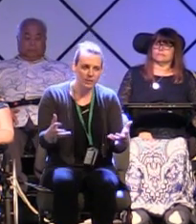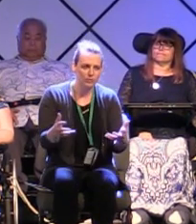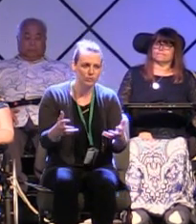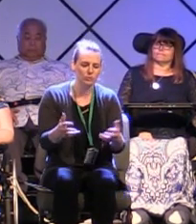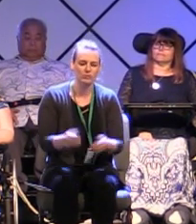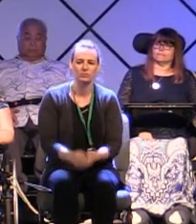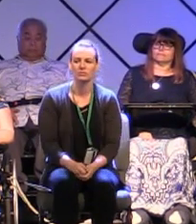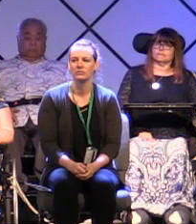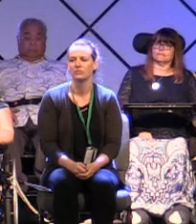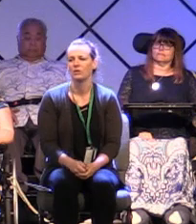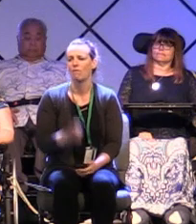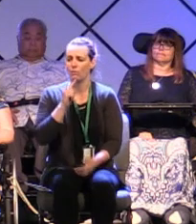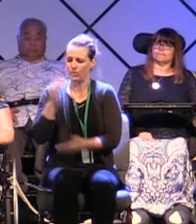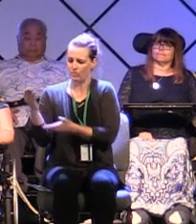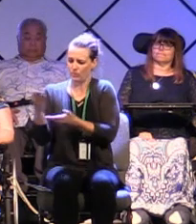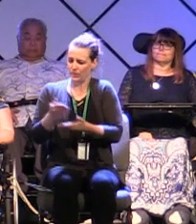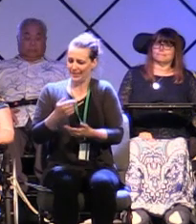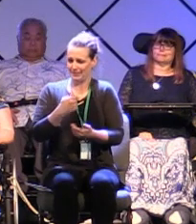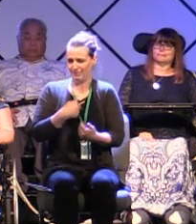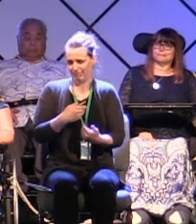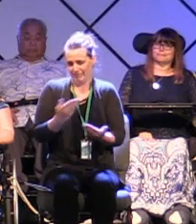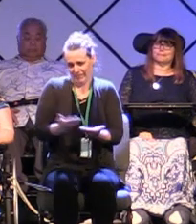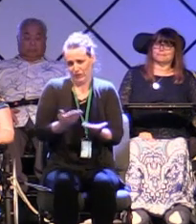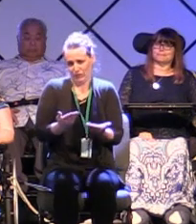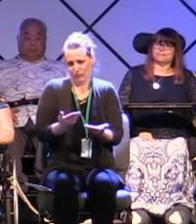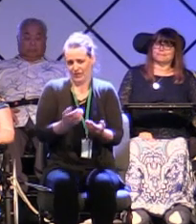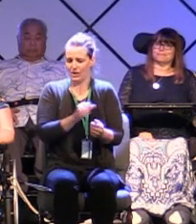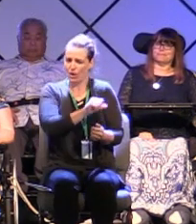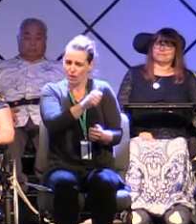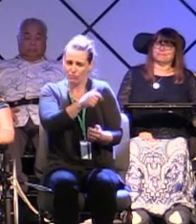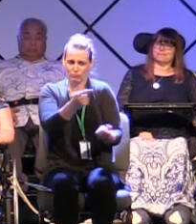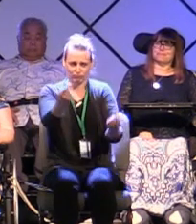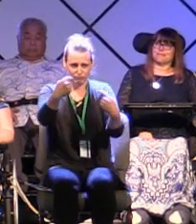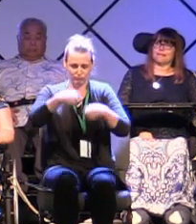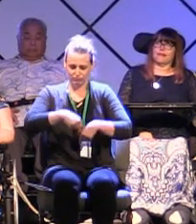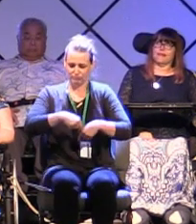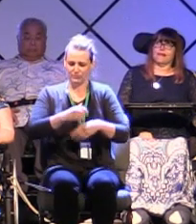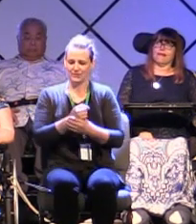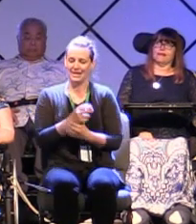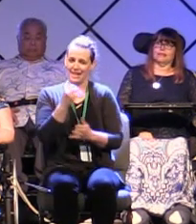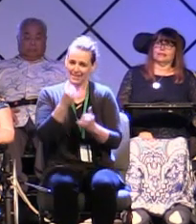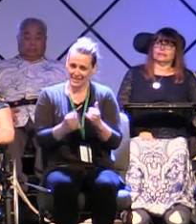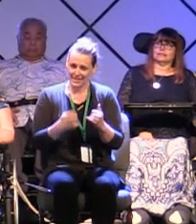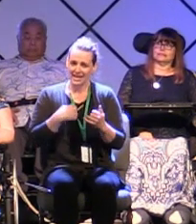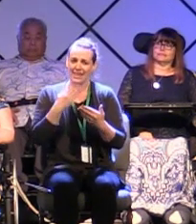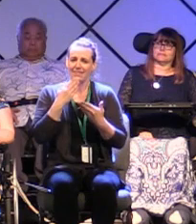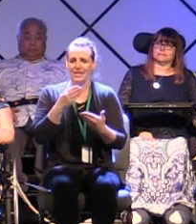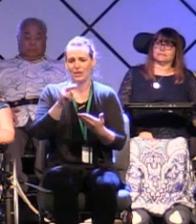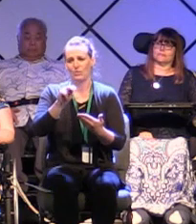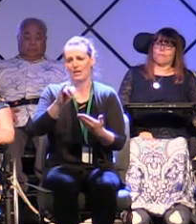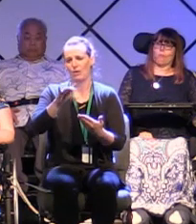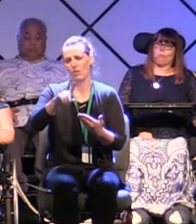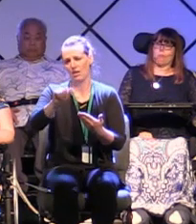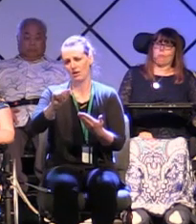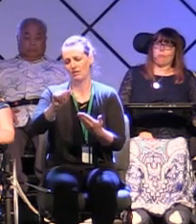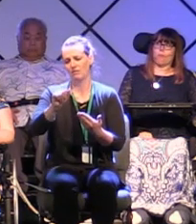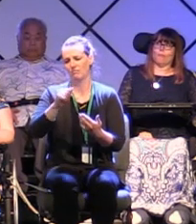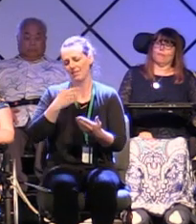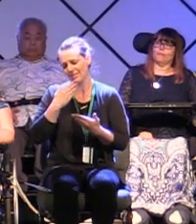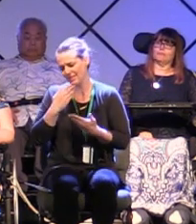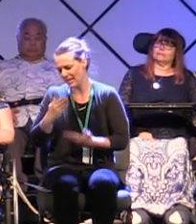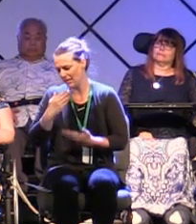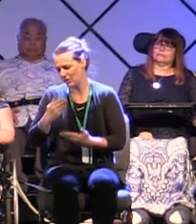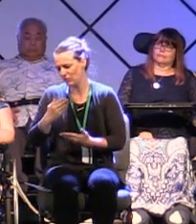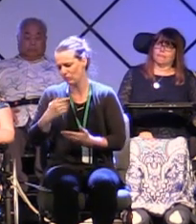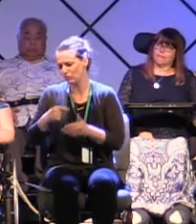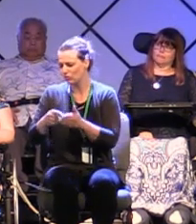Companions, for giving me and so many others freedom. And lastly, thank you, Nicola, for showing me what's possible